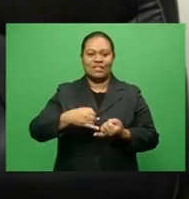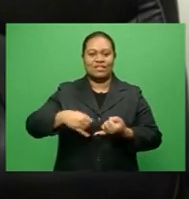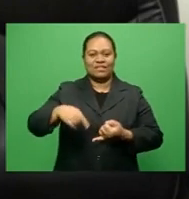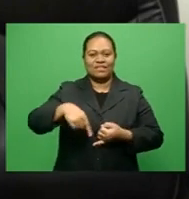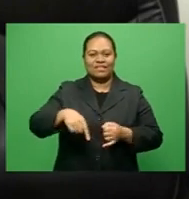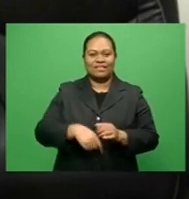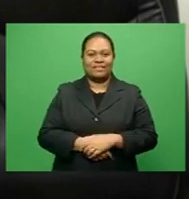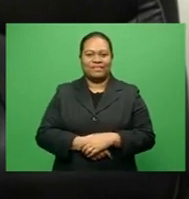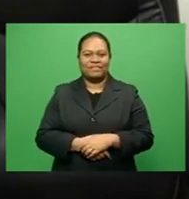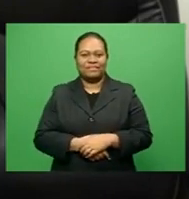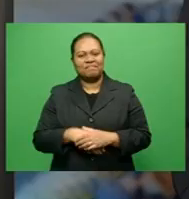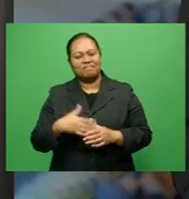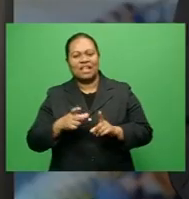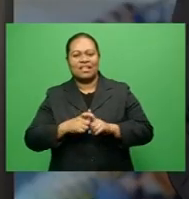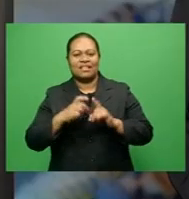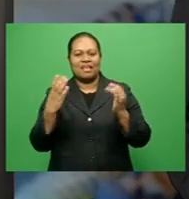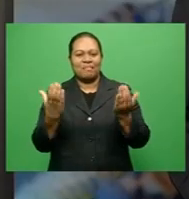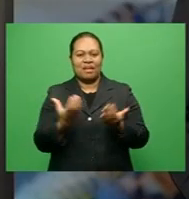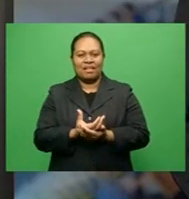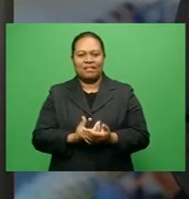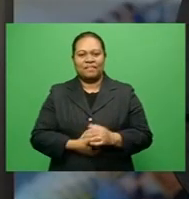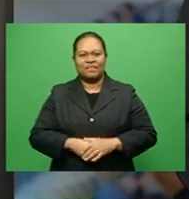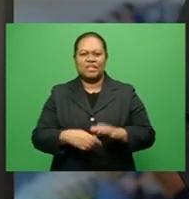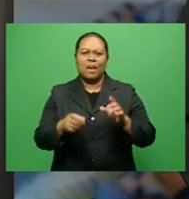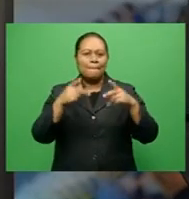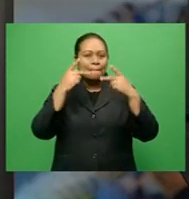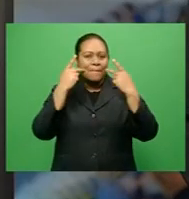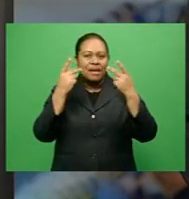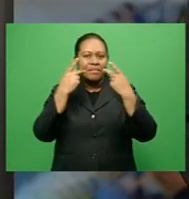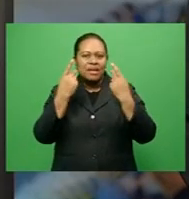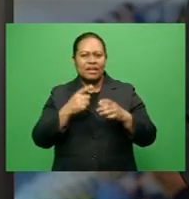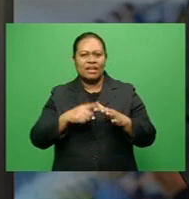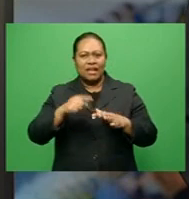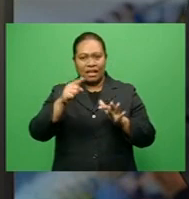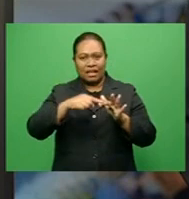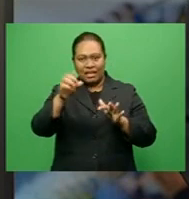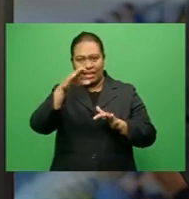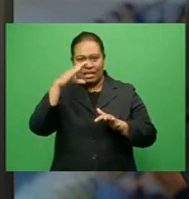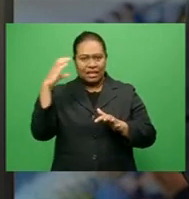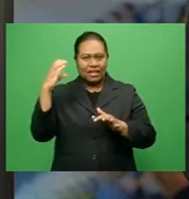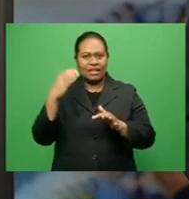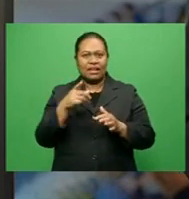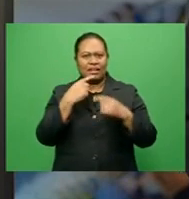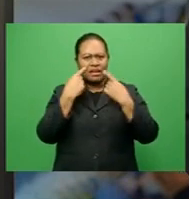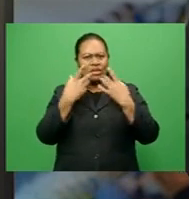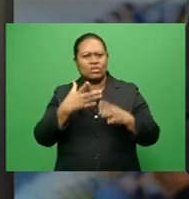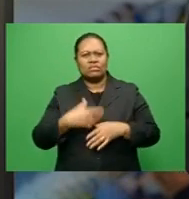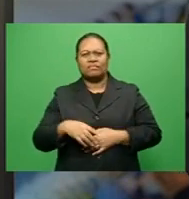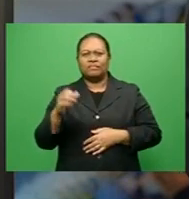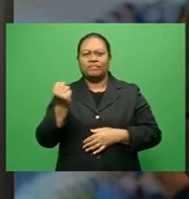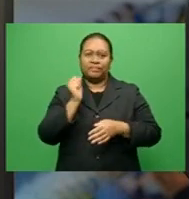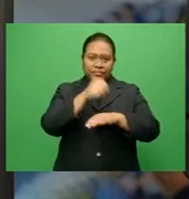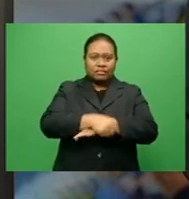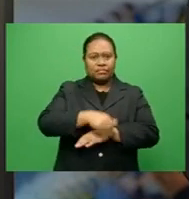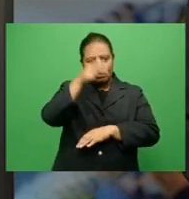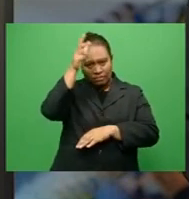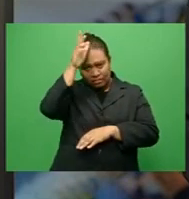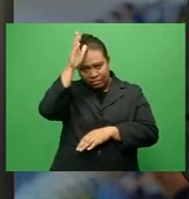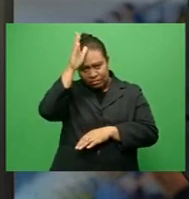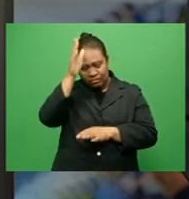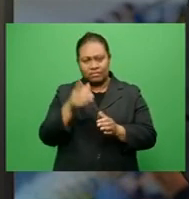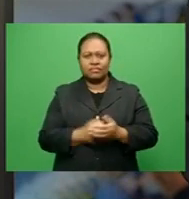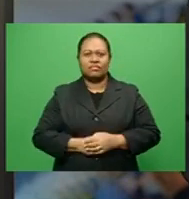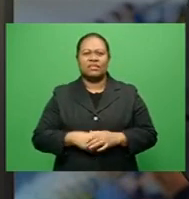in beyond December. The Parramatta Eels were thrashed 38-0 last night by the Rabbitohs. Eels coach